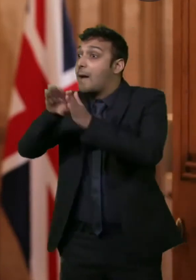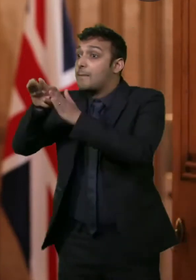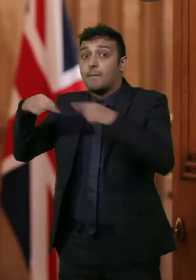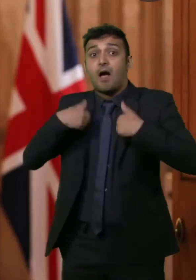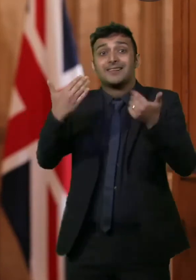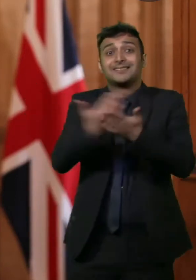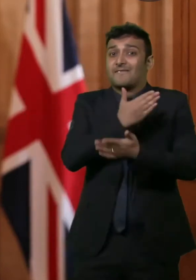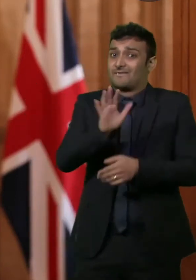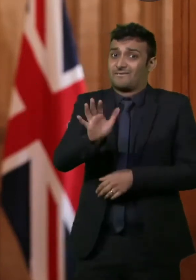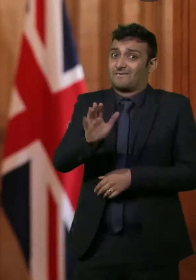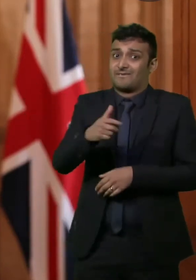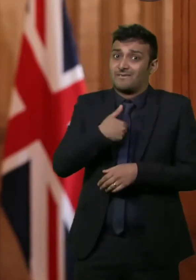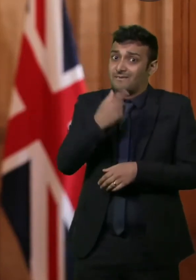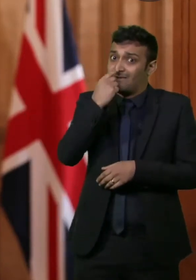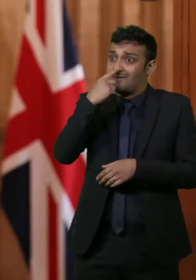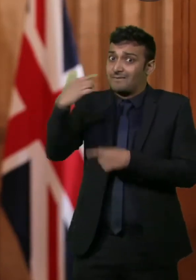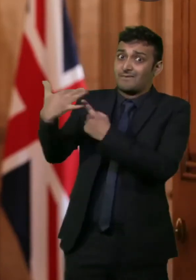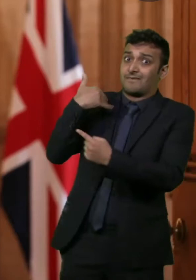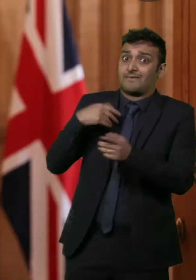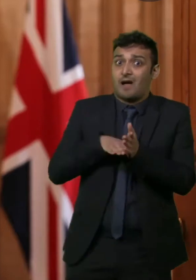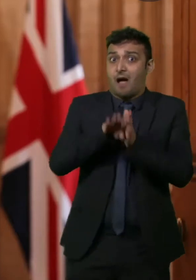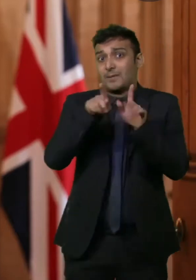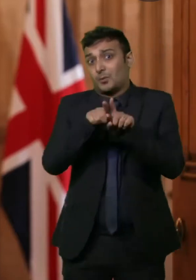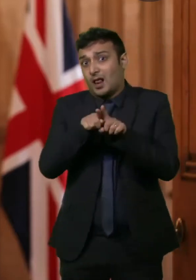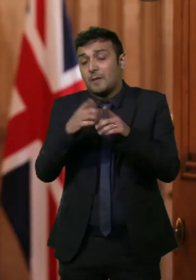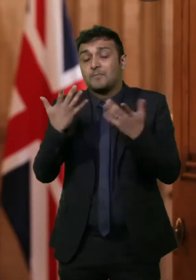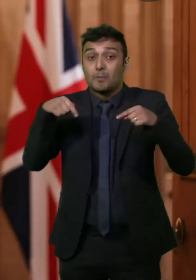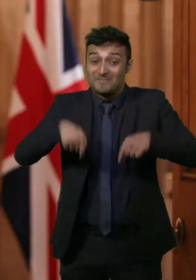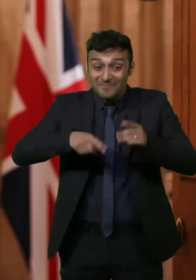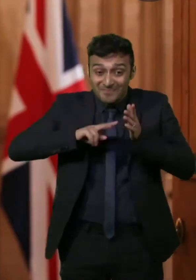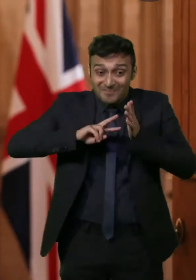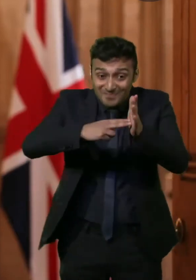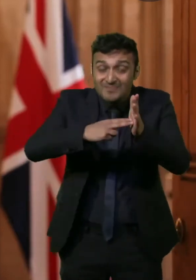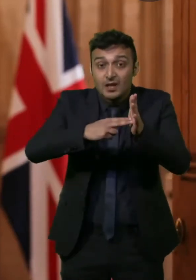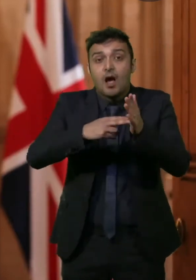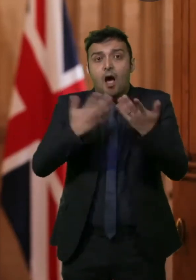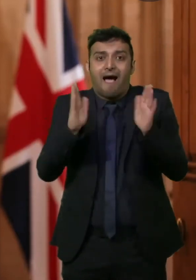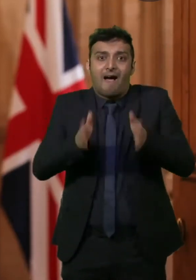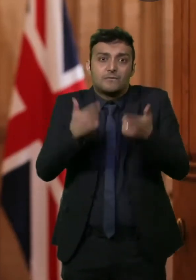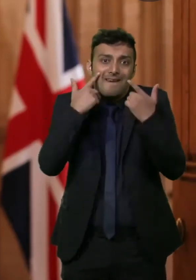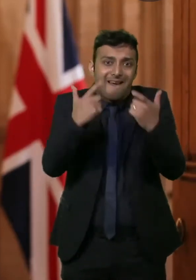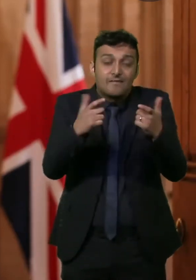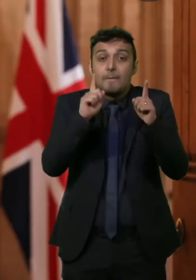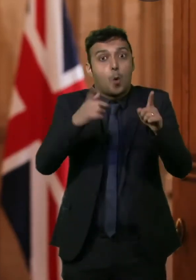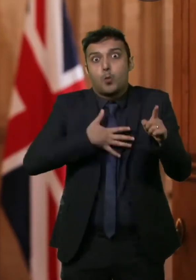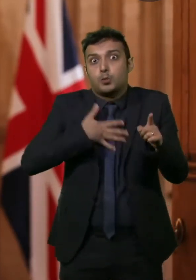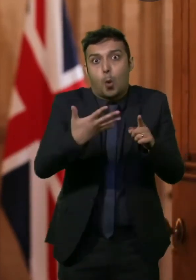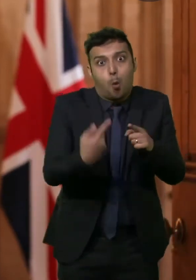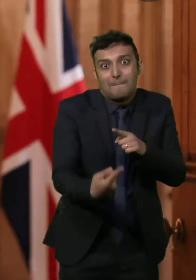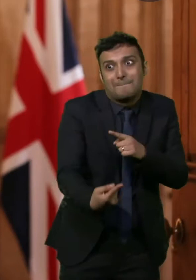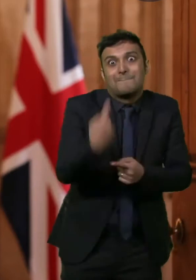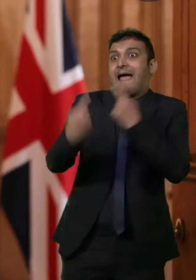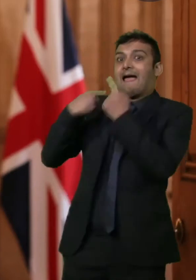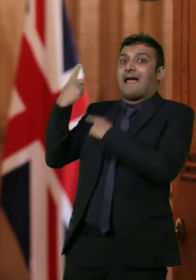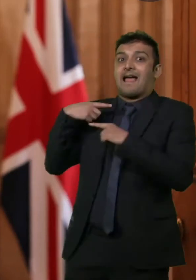it's intended to be cautious but irreversible. And we think we can do that because of the success of the vaccine rollout